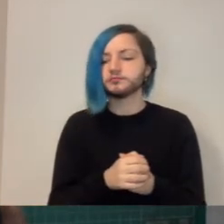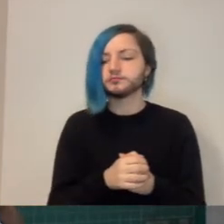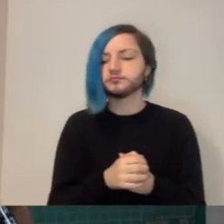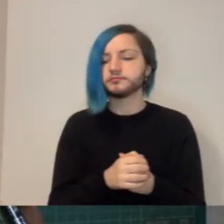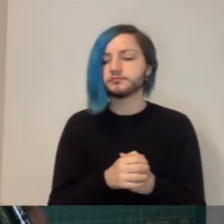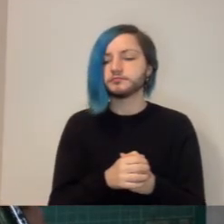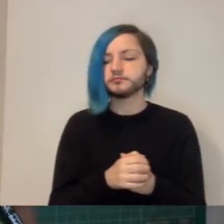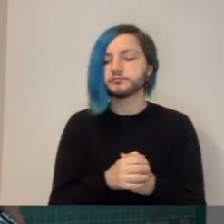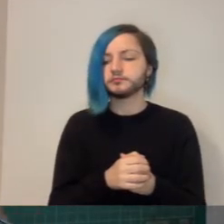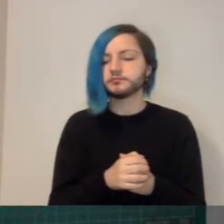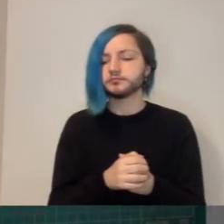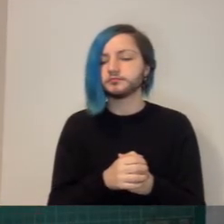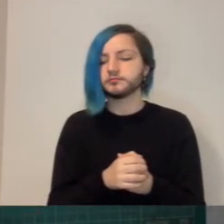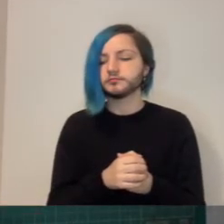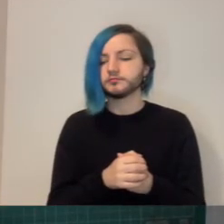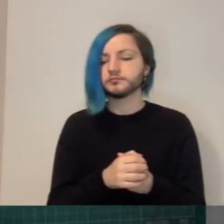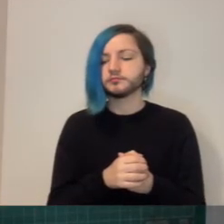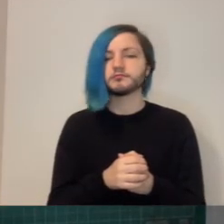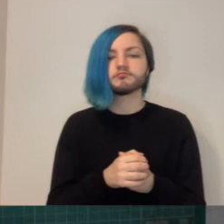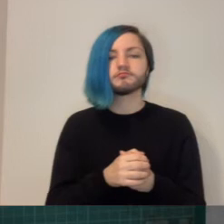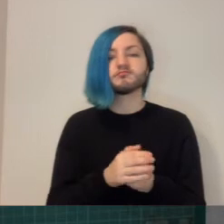And this should accentuate our